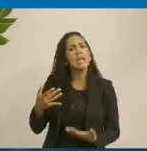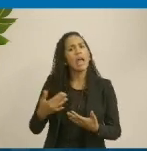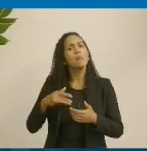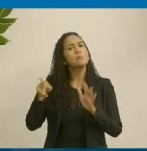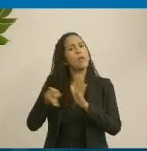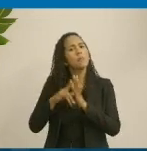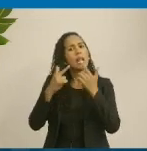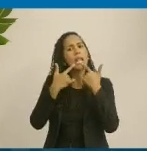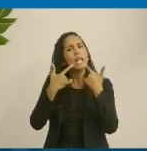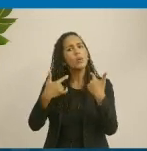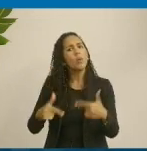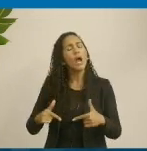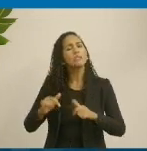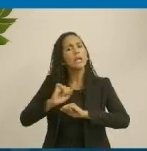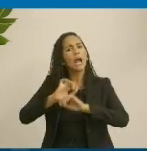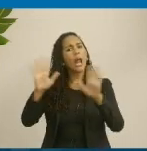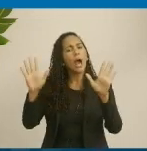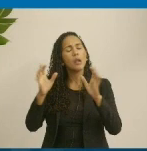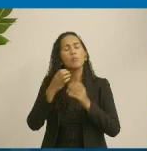Yeah,